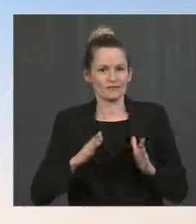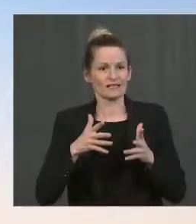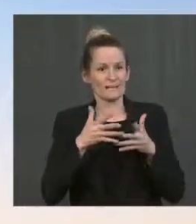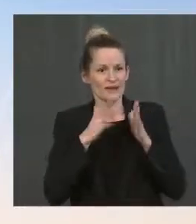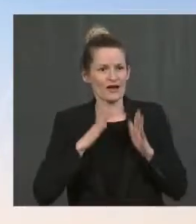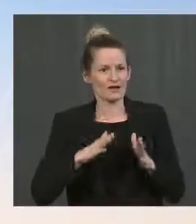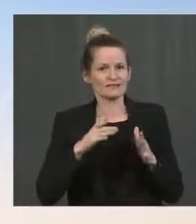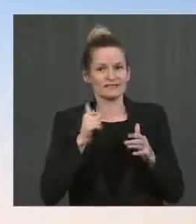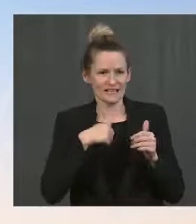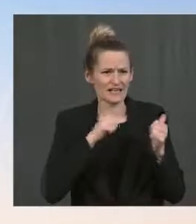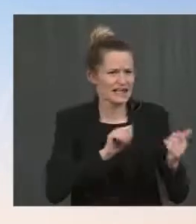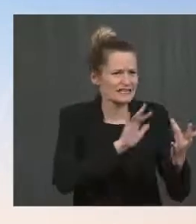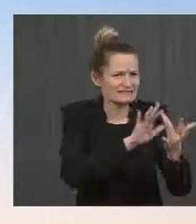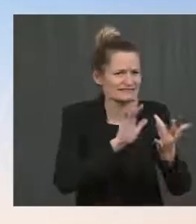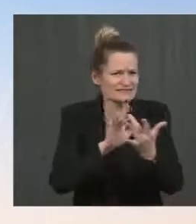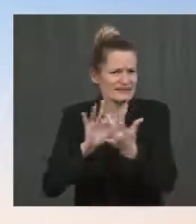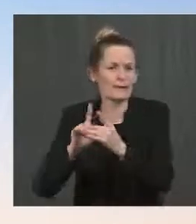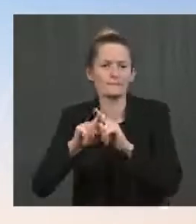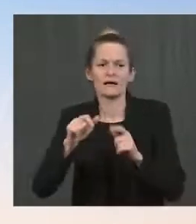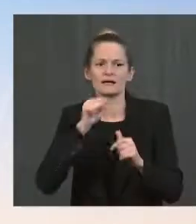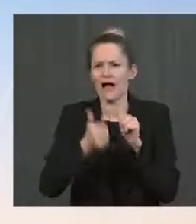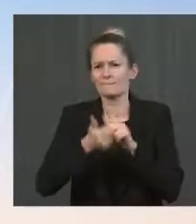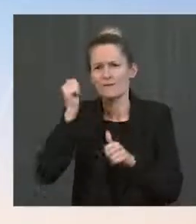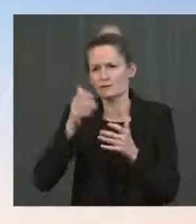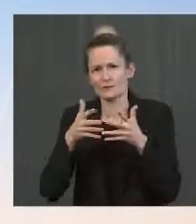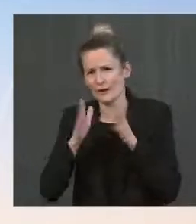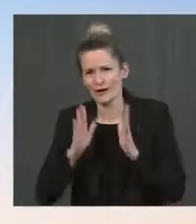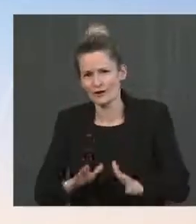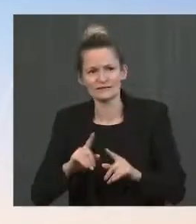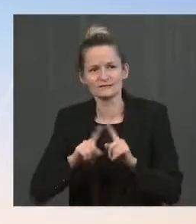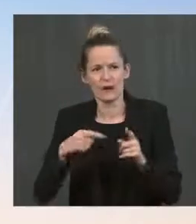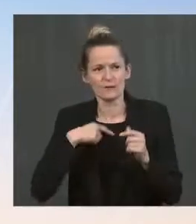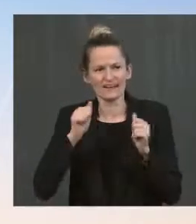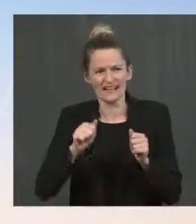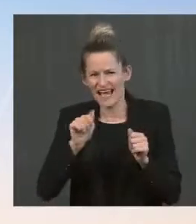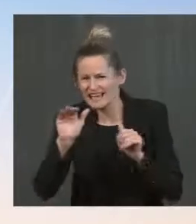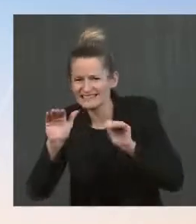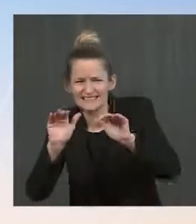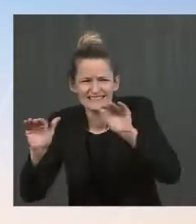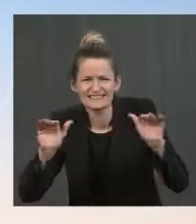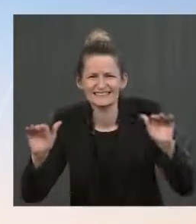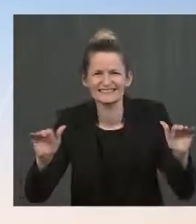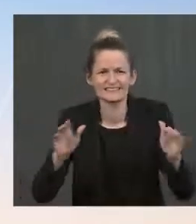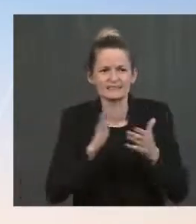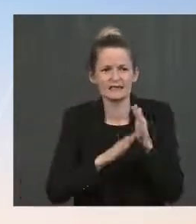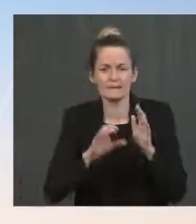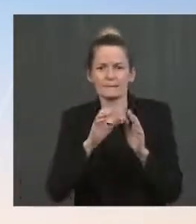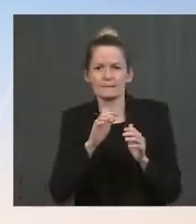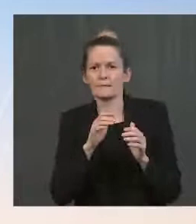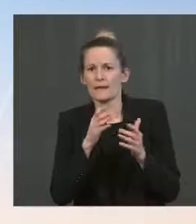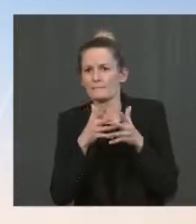these flights. Far from it. It is a small number of American citizens who we're talking about on